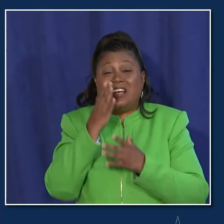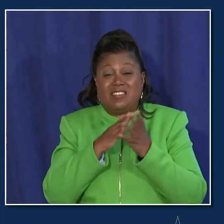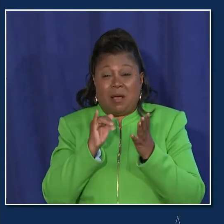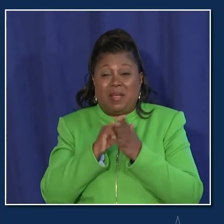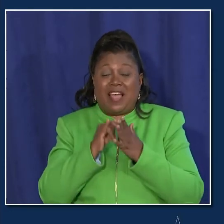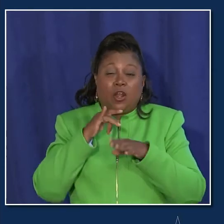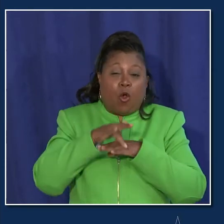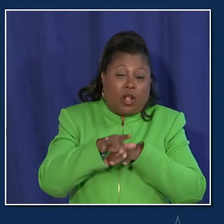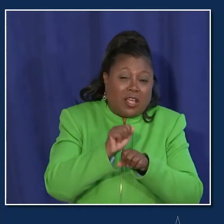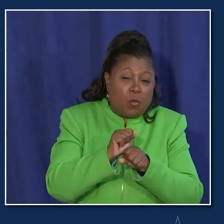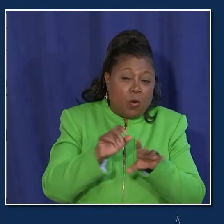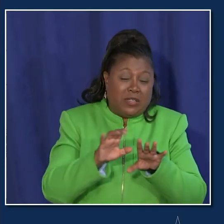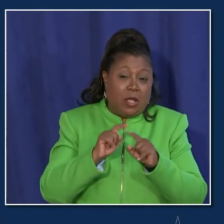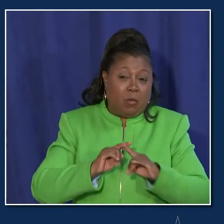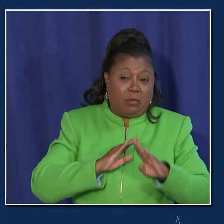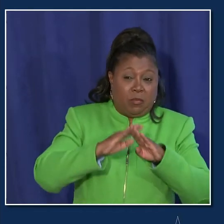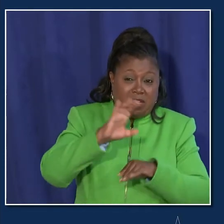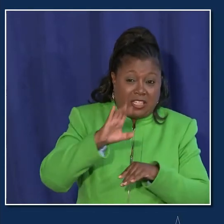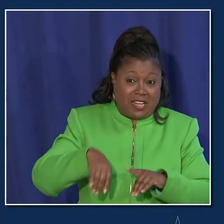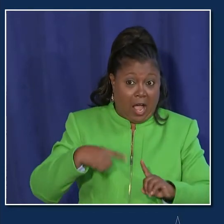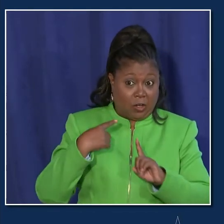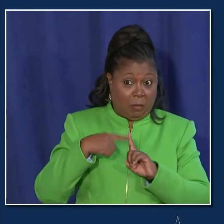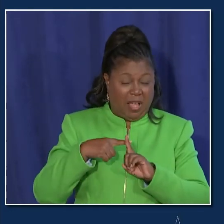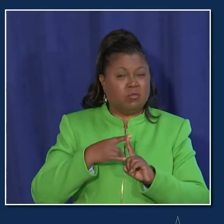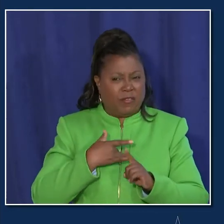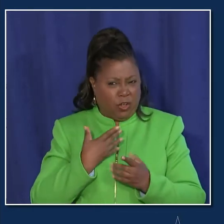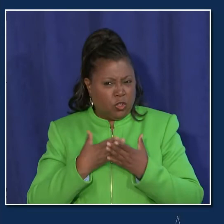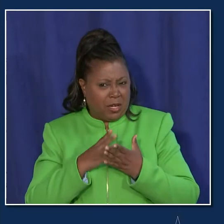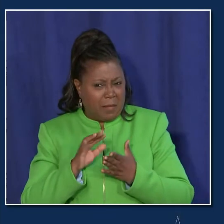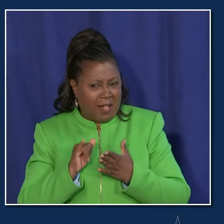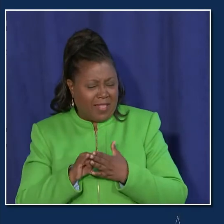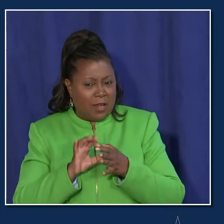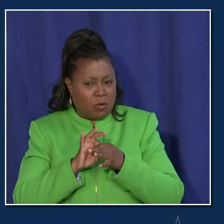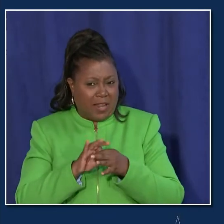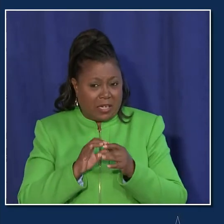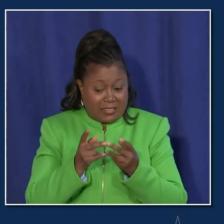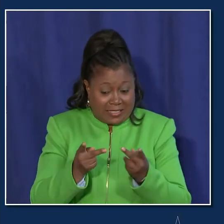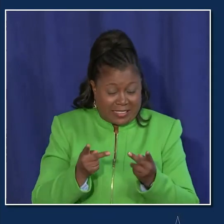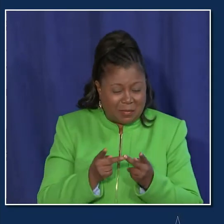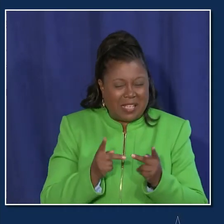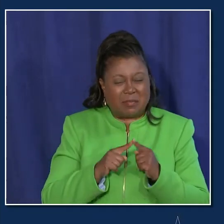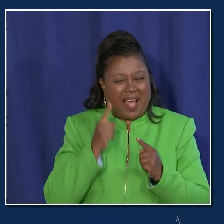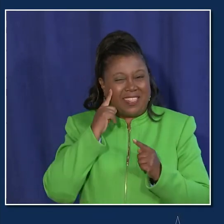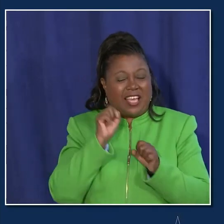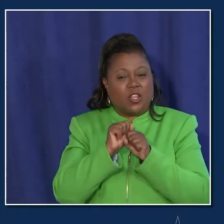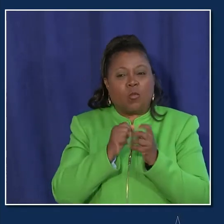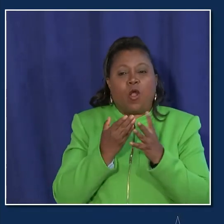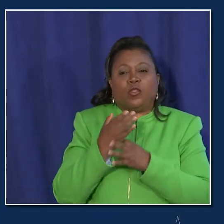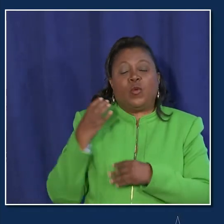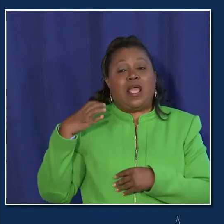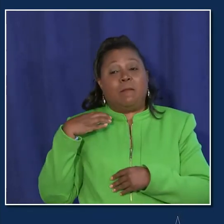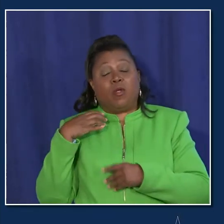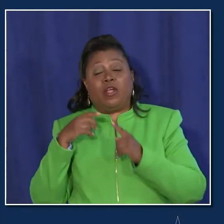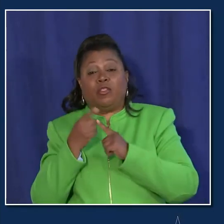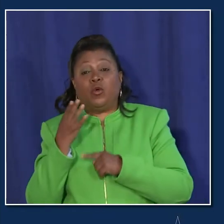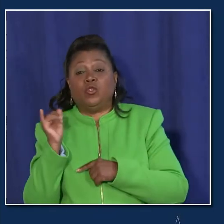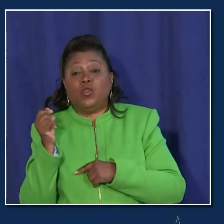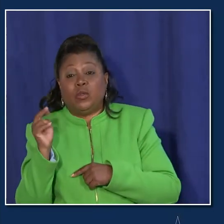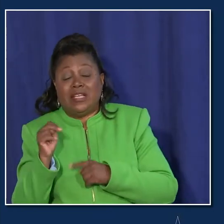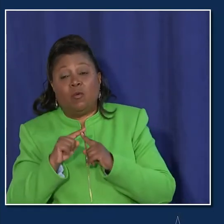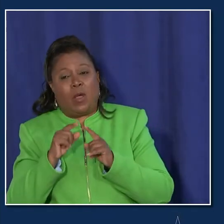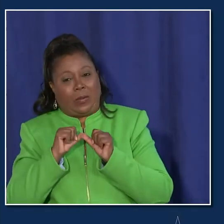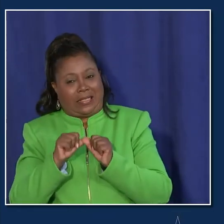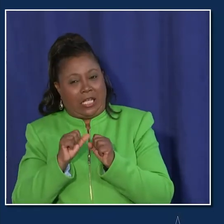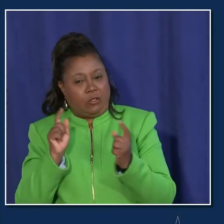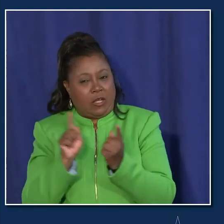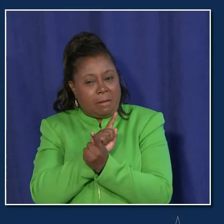that early work we did with Protect Chicago Plus. So we feel good about that in terms of that space. But I think the work through employers, through unions, where we've